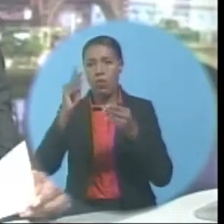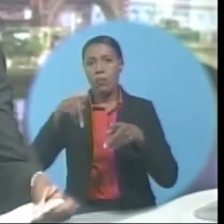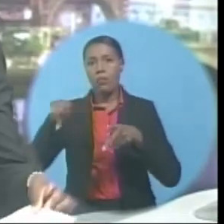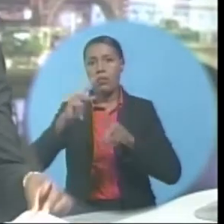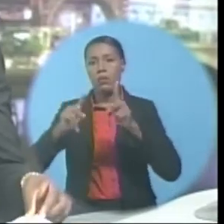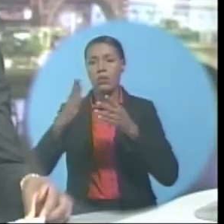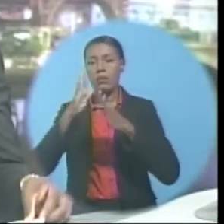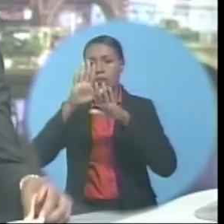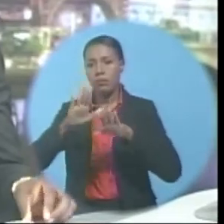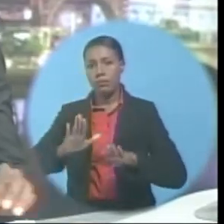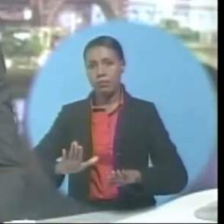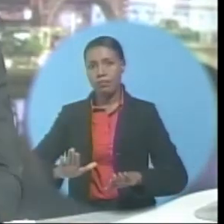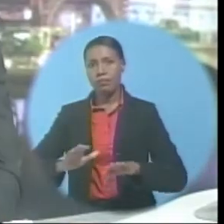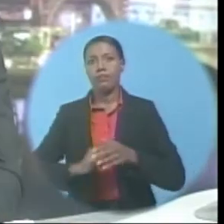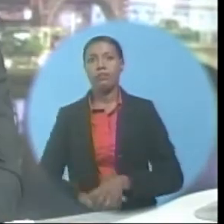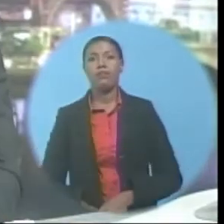vigilant.